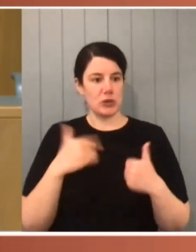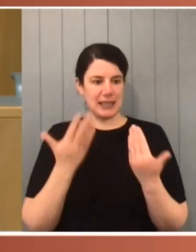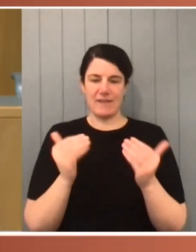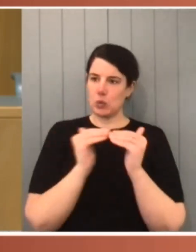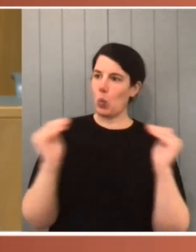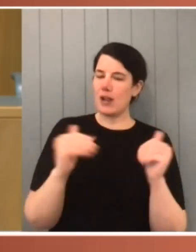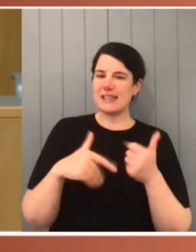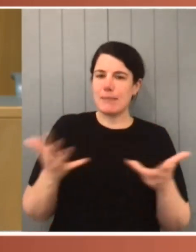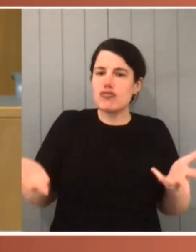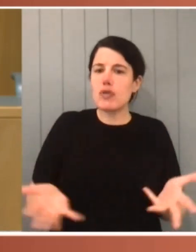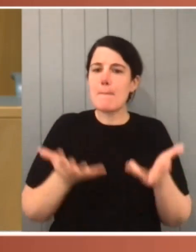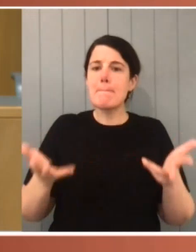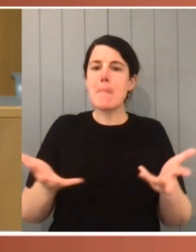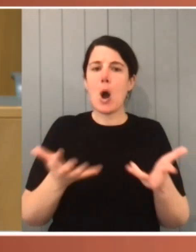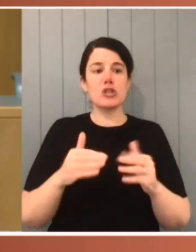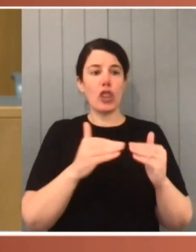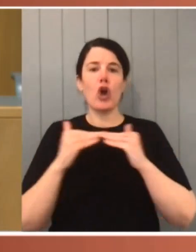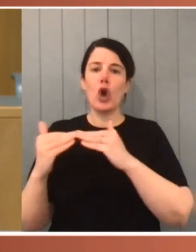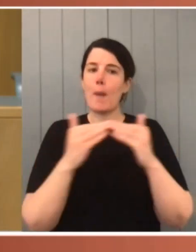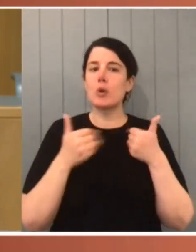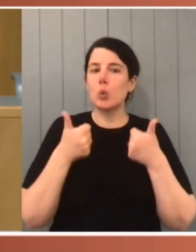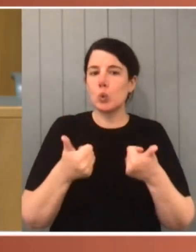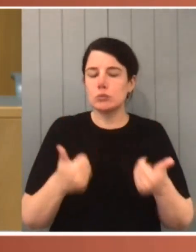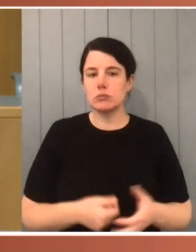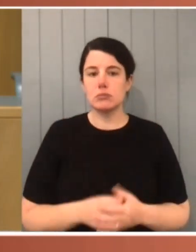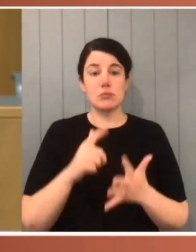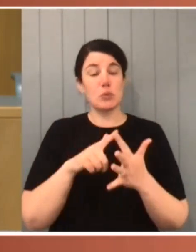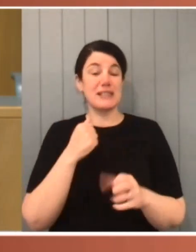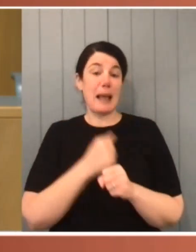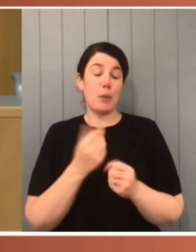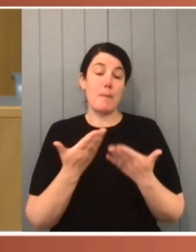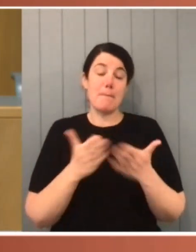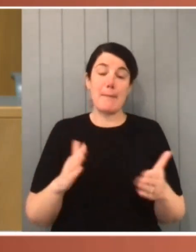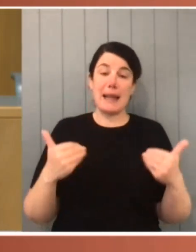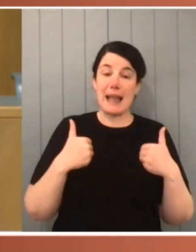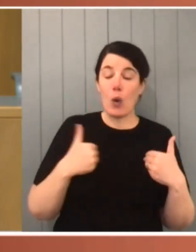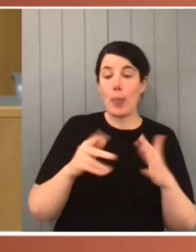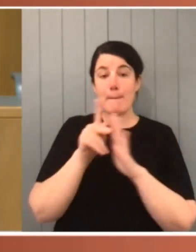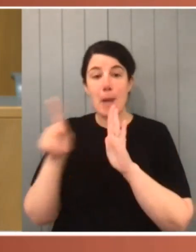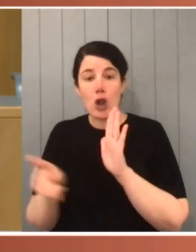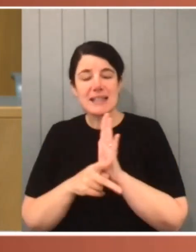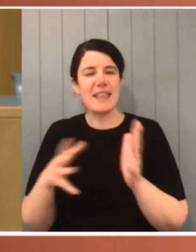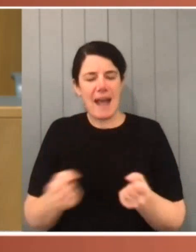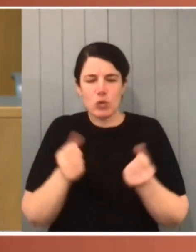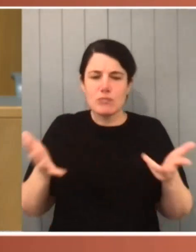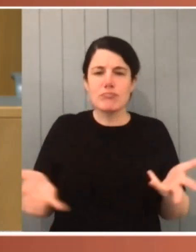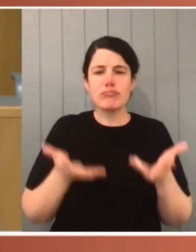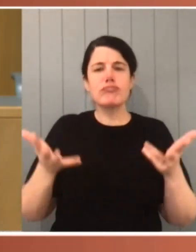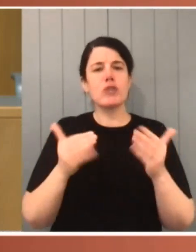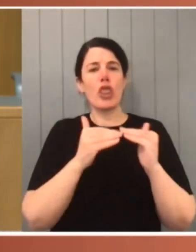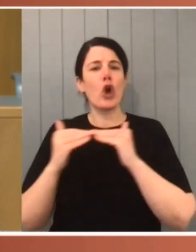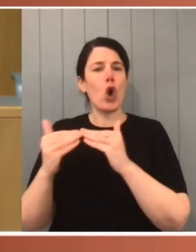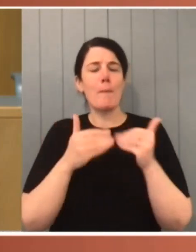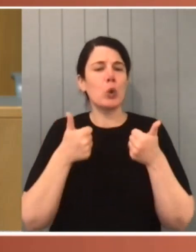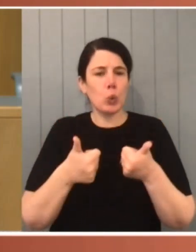the common good. Think about, for example, public health policies that they had to promote the common good. They're often justified in